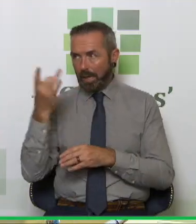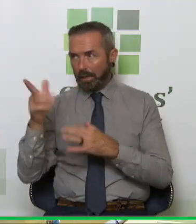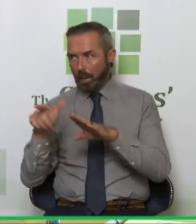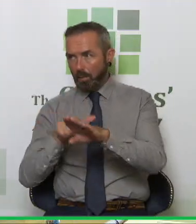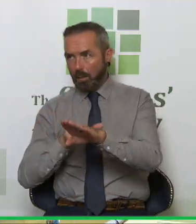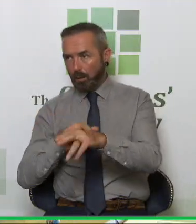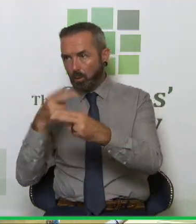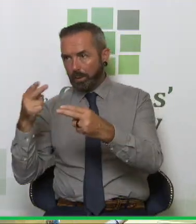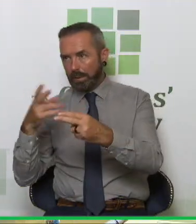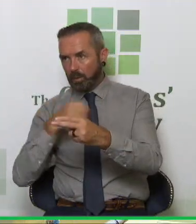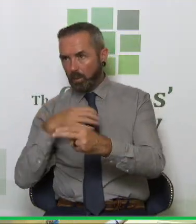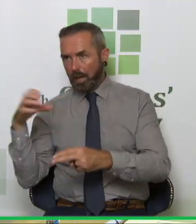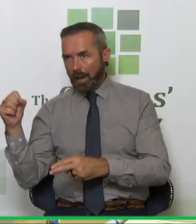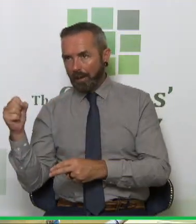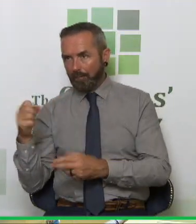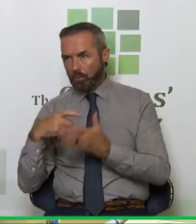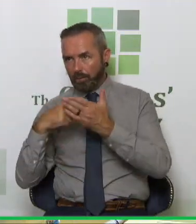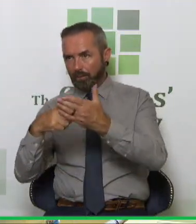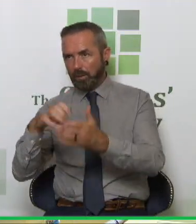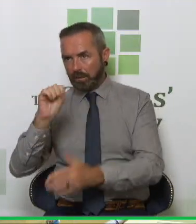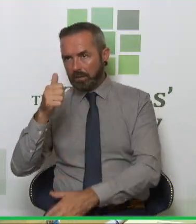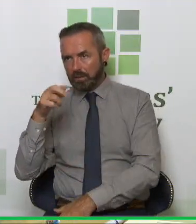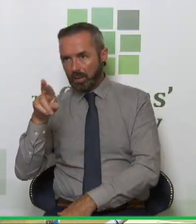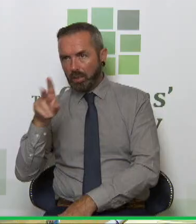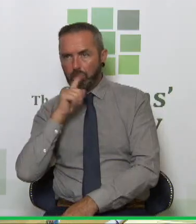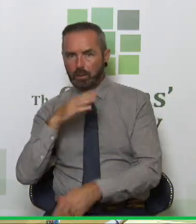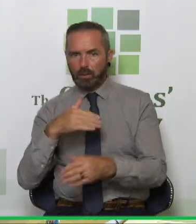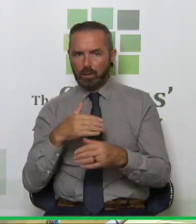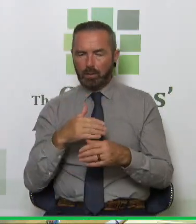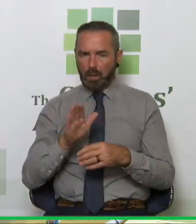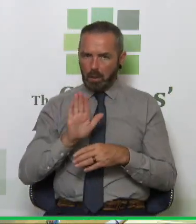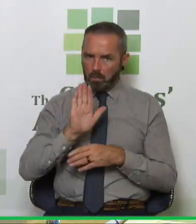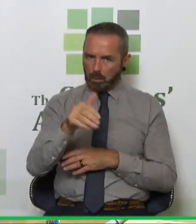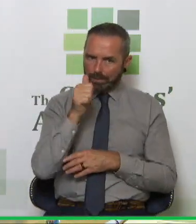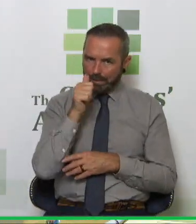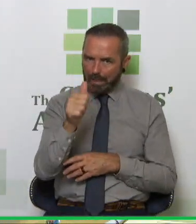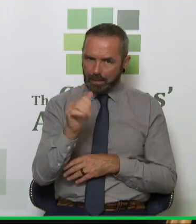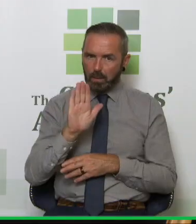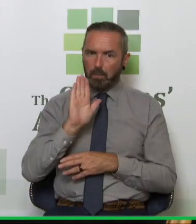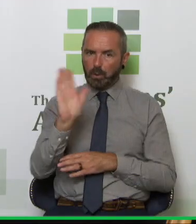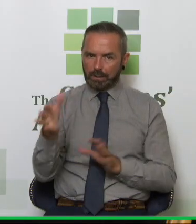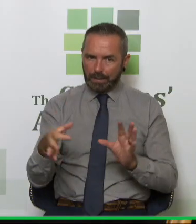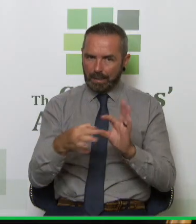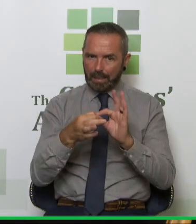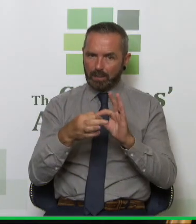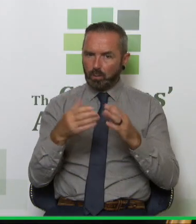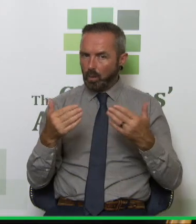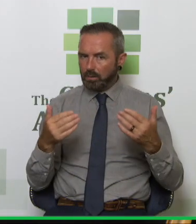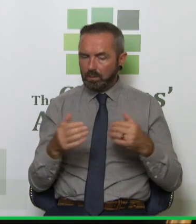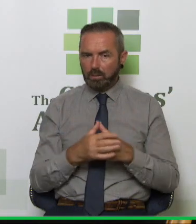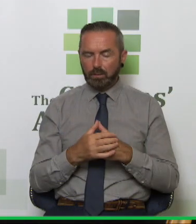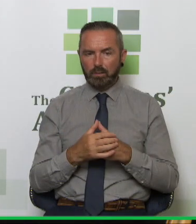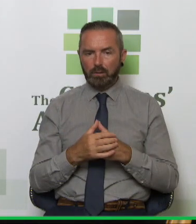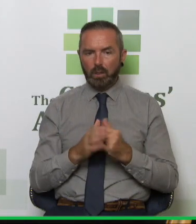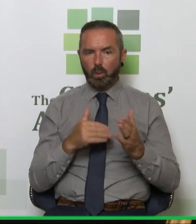to a referral. But then what's the criteria? Do they have to attend? Do they have to engage?